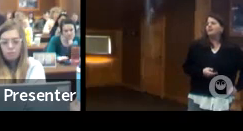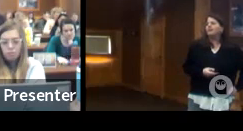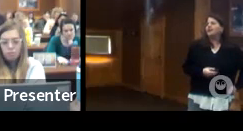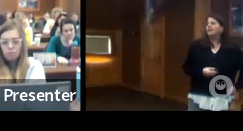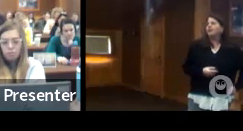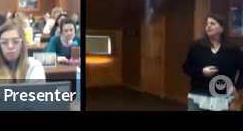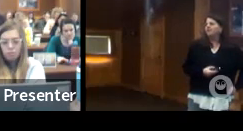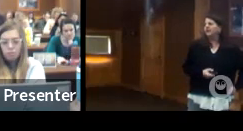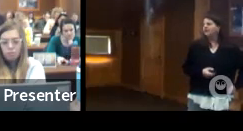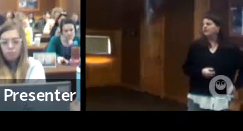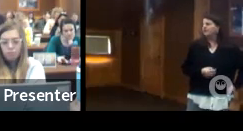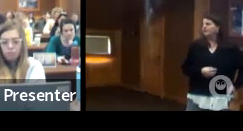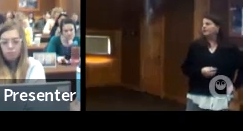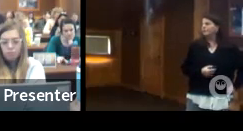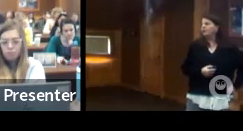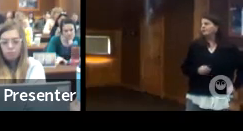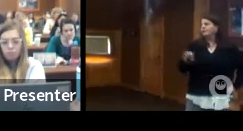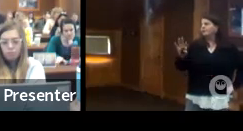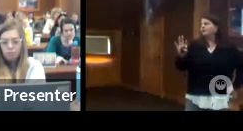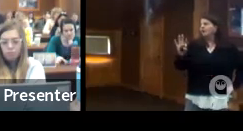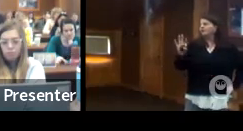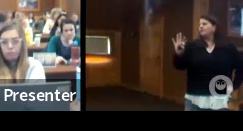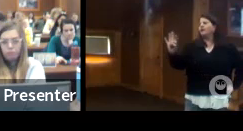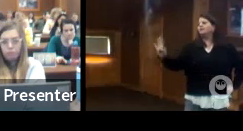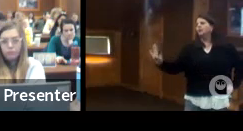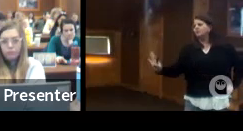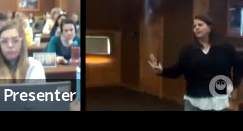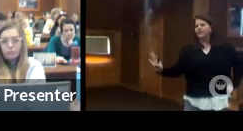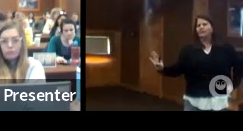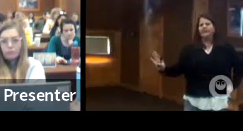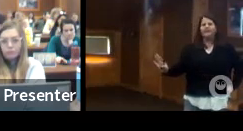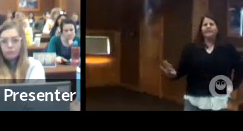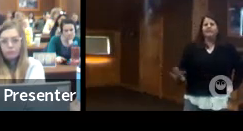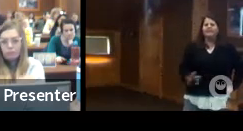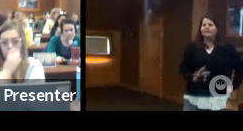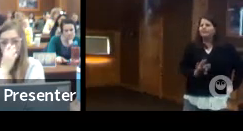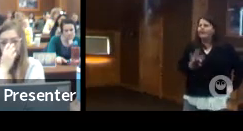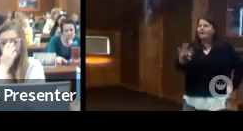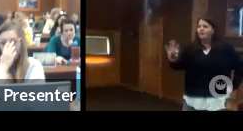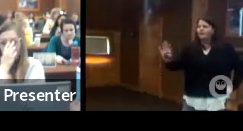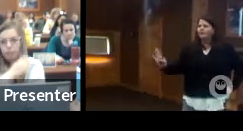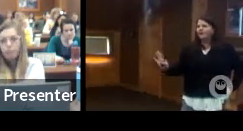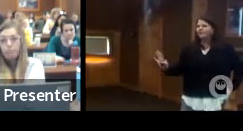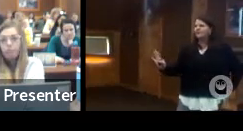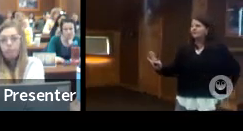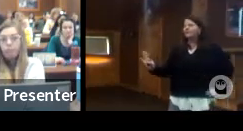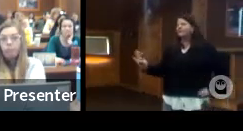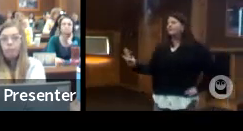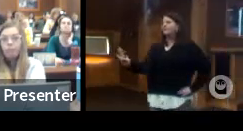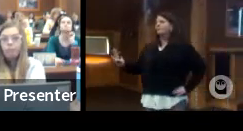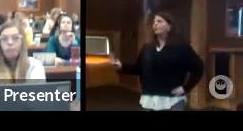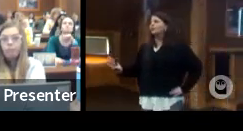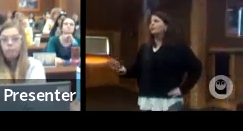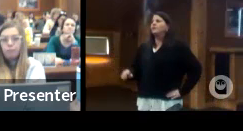this lovely lane off a cliff, and the officer thanked him on his way down. Like, that's just how that